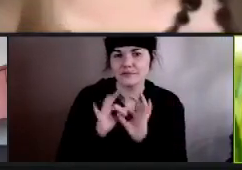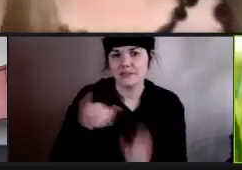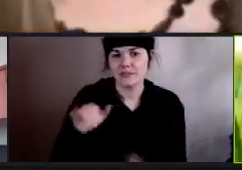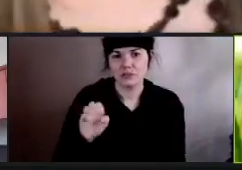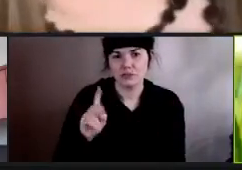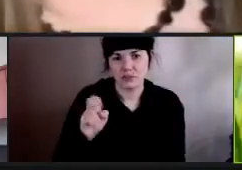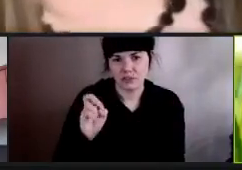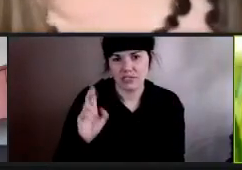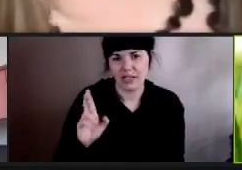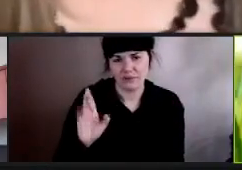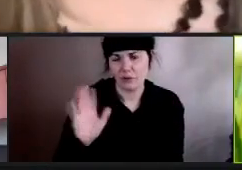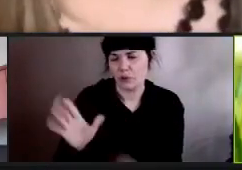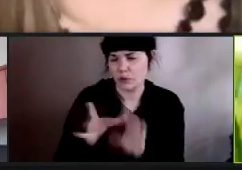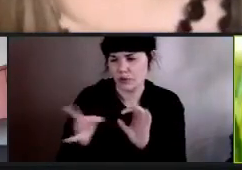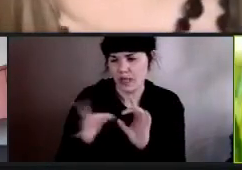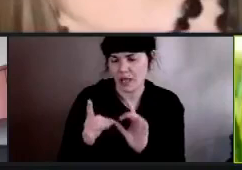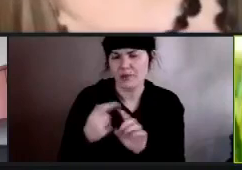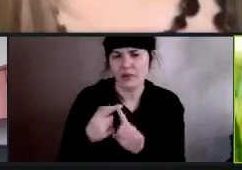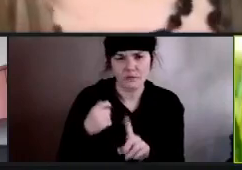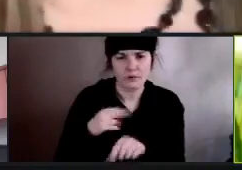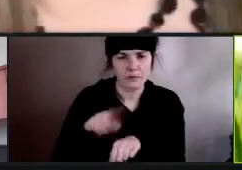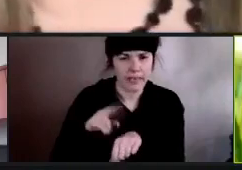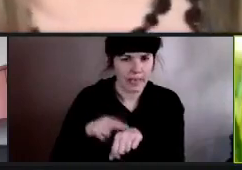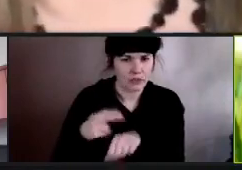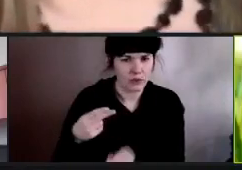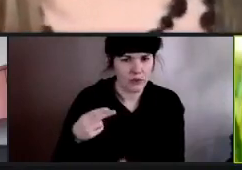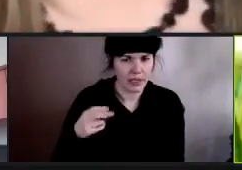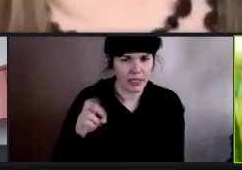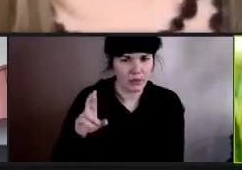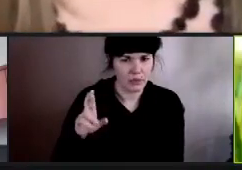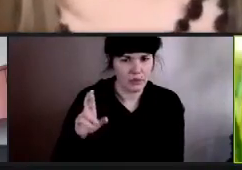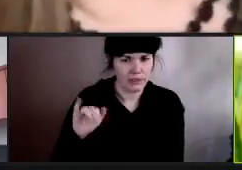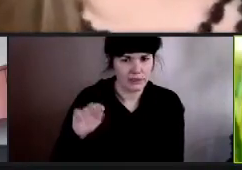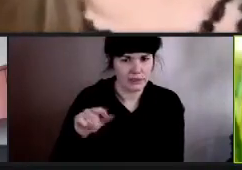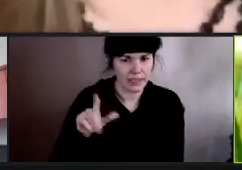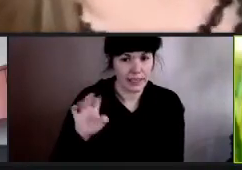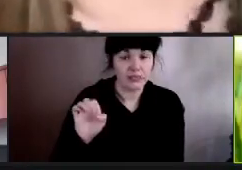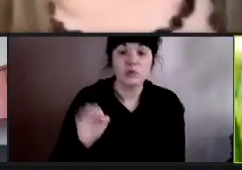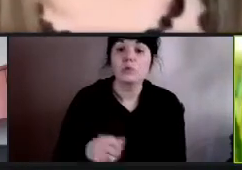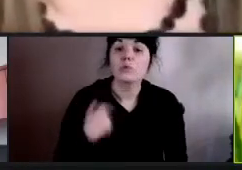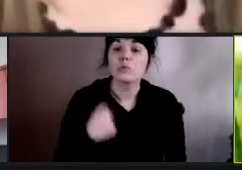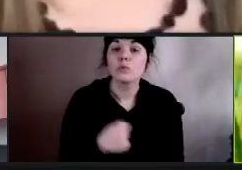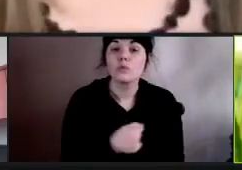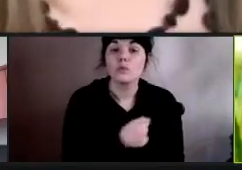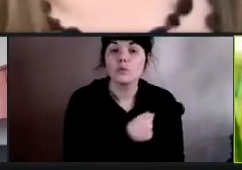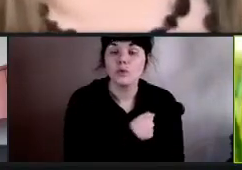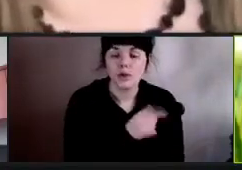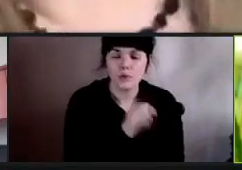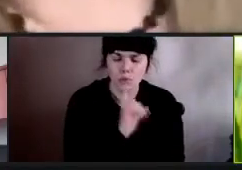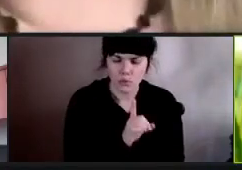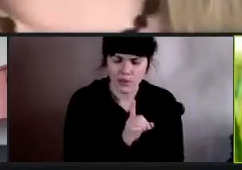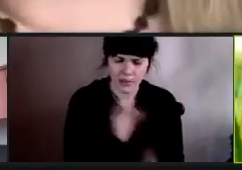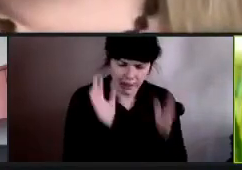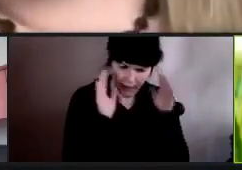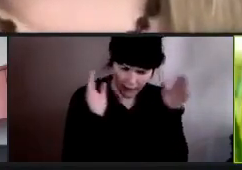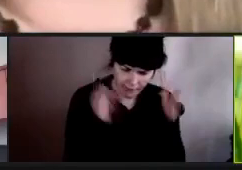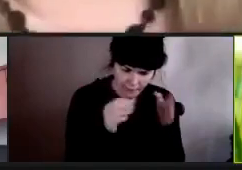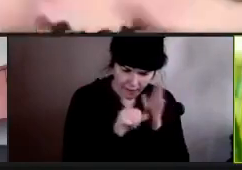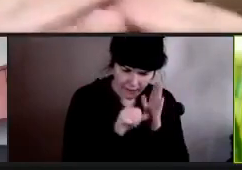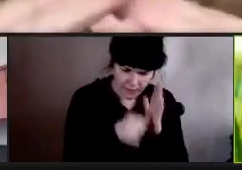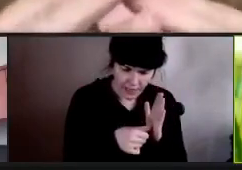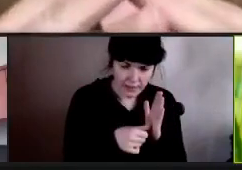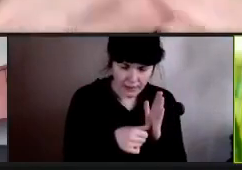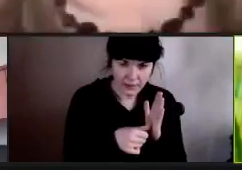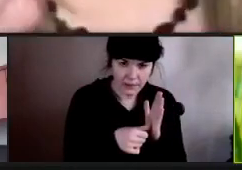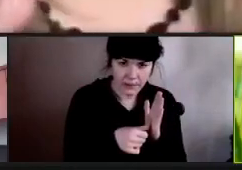Heritage, we are also emphasizing mental health focus for both our students and our staff.